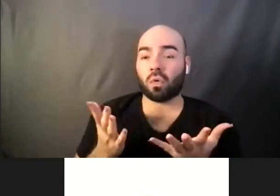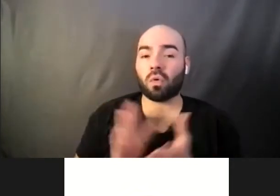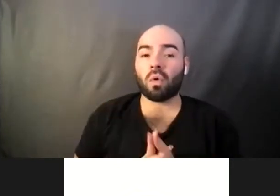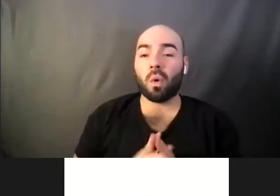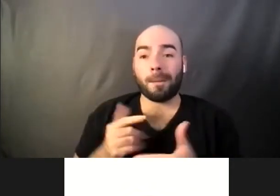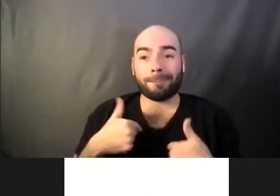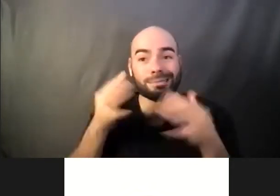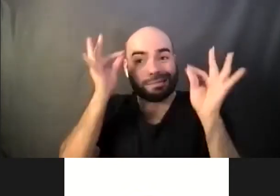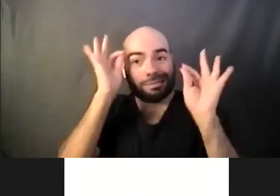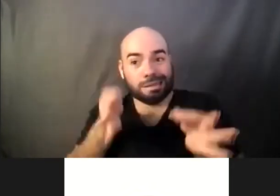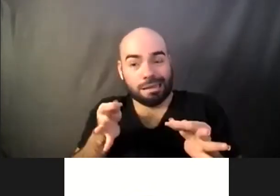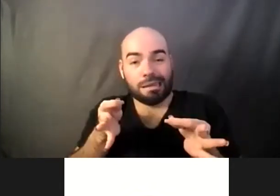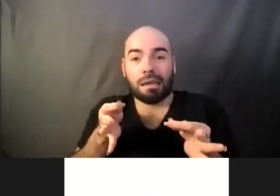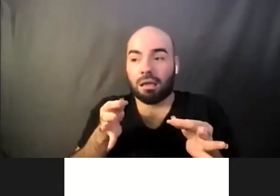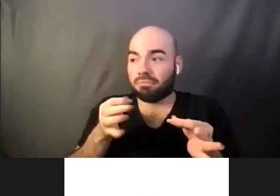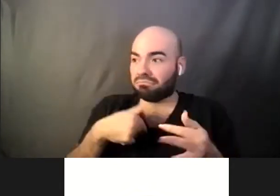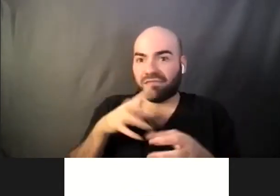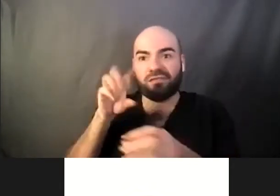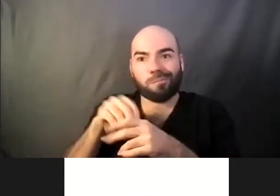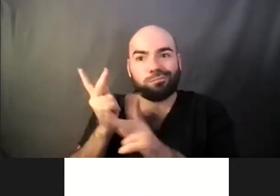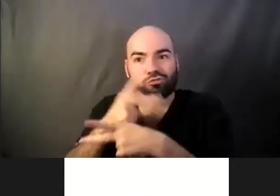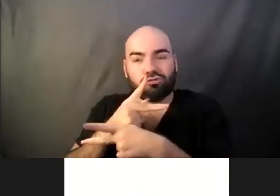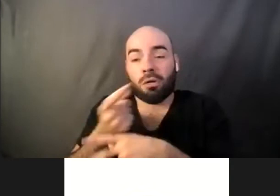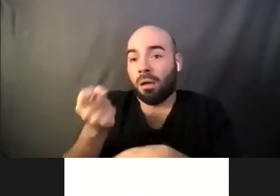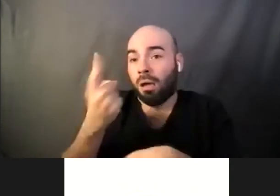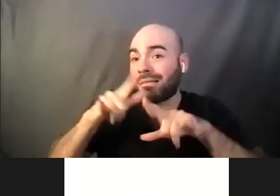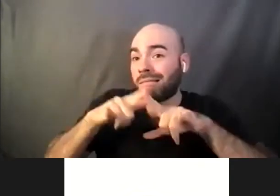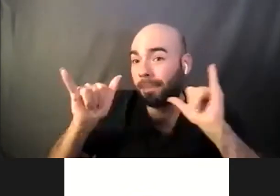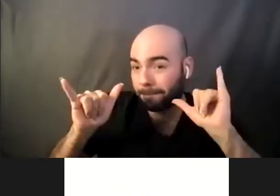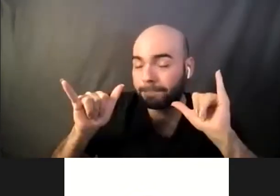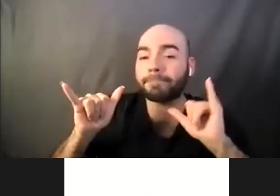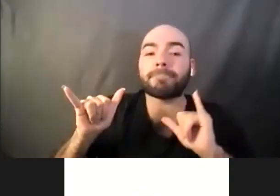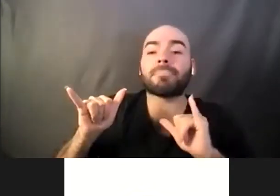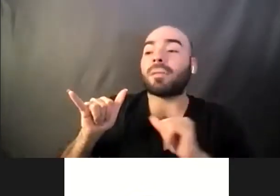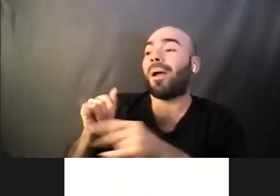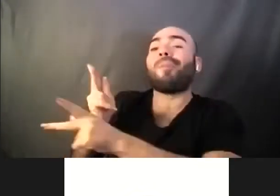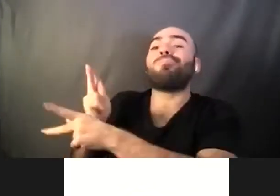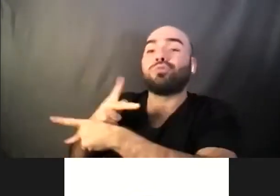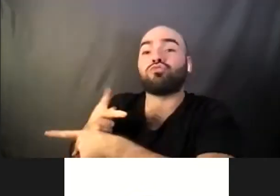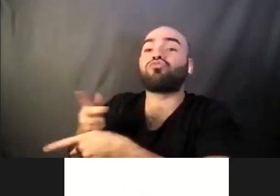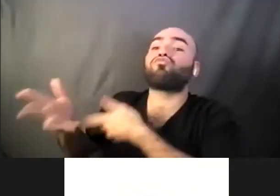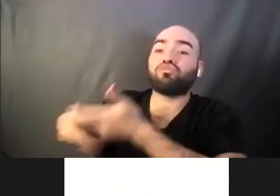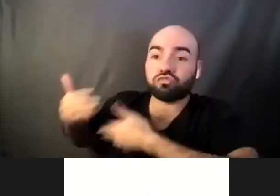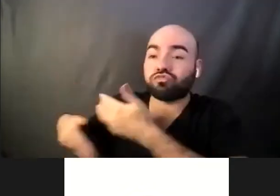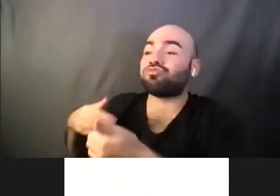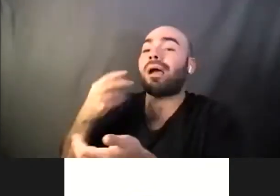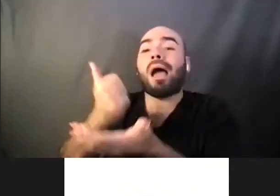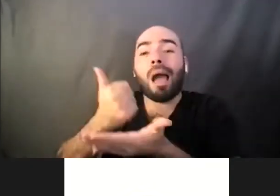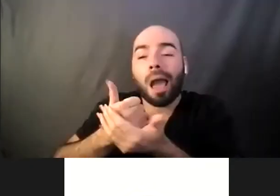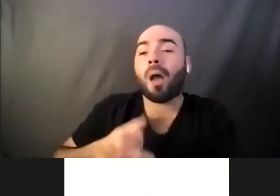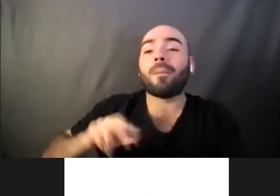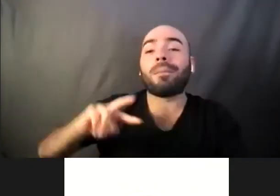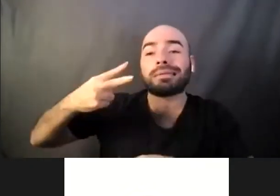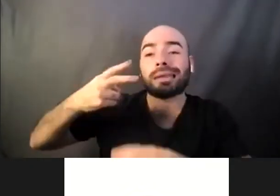to produce it. And at the same time I did that, I started helping with the second year film. One of his friends,